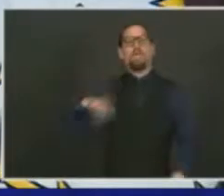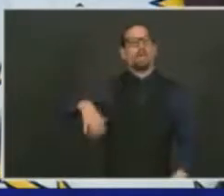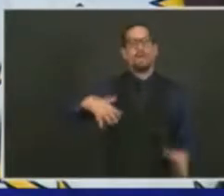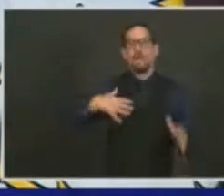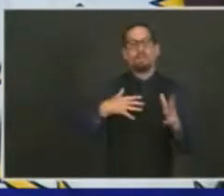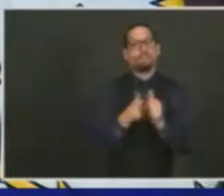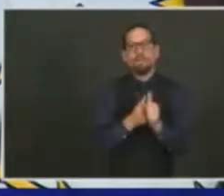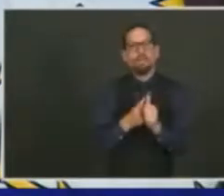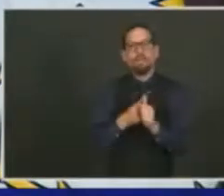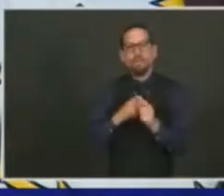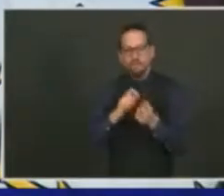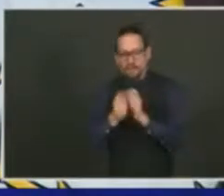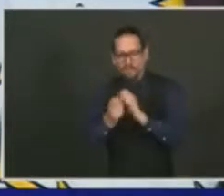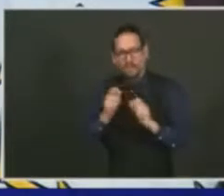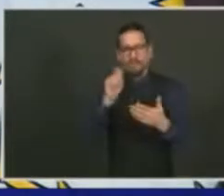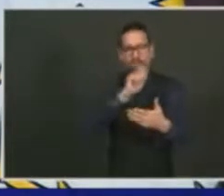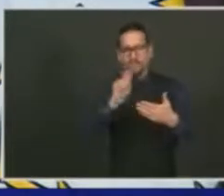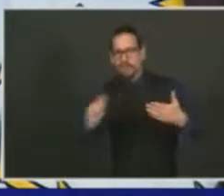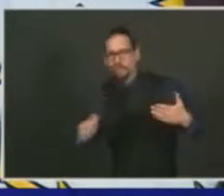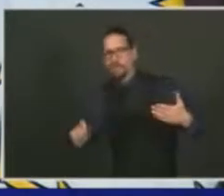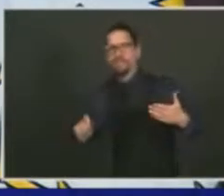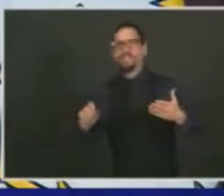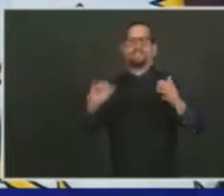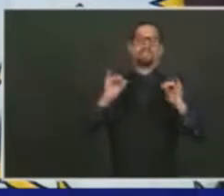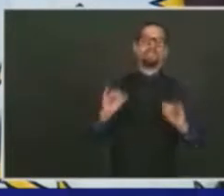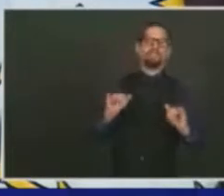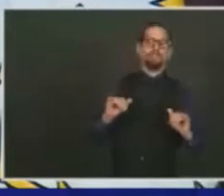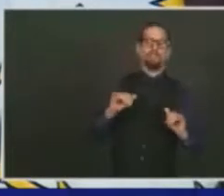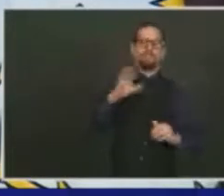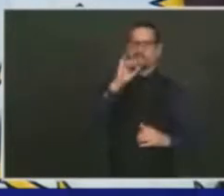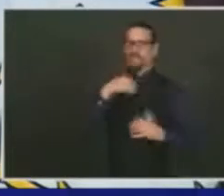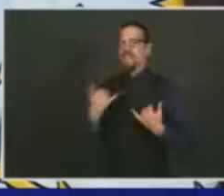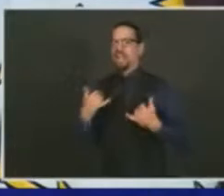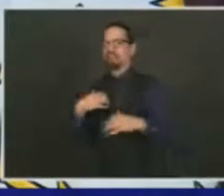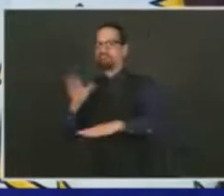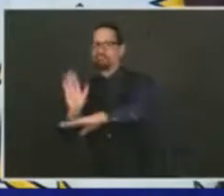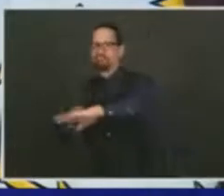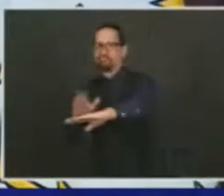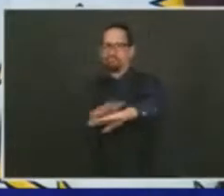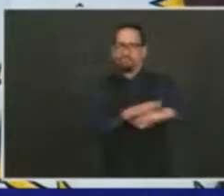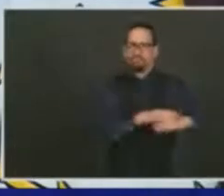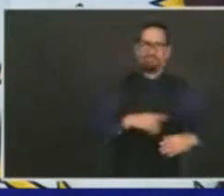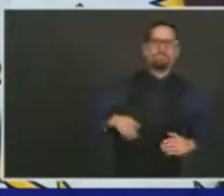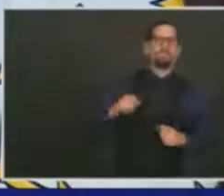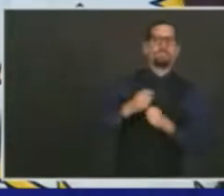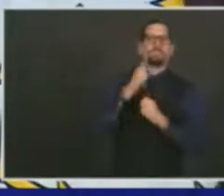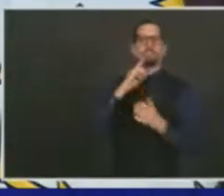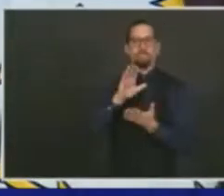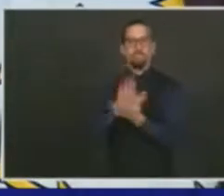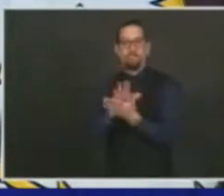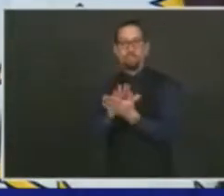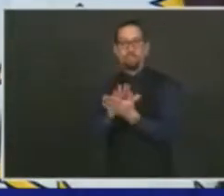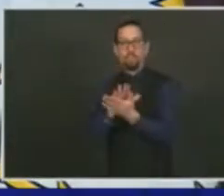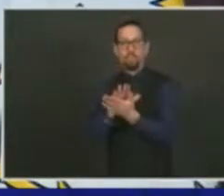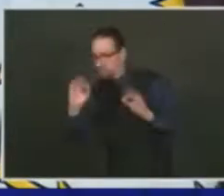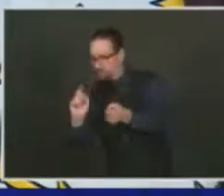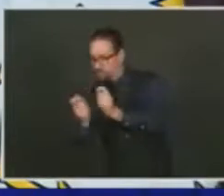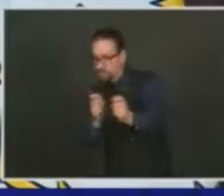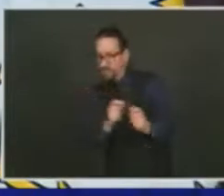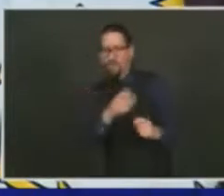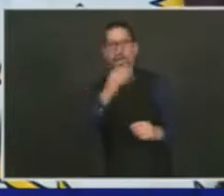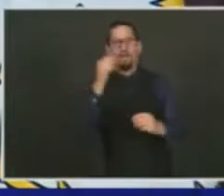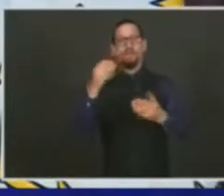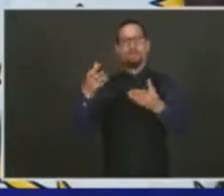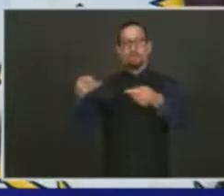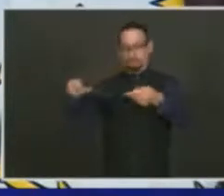us good data quickly and we will turn it around quickly. And then I would say